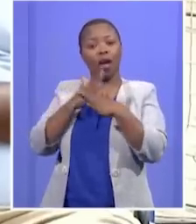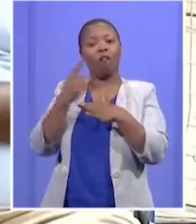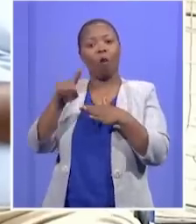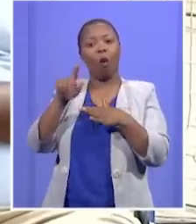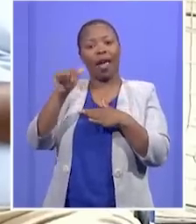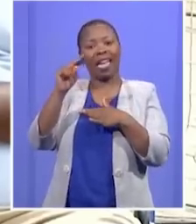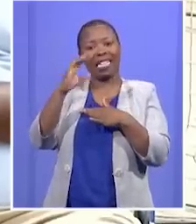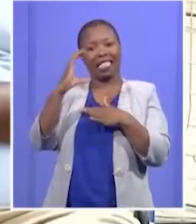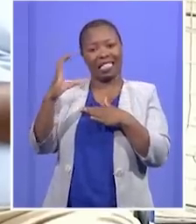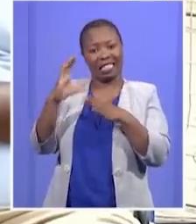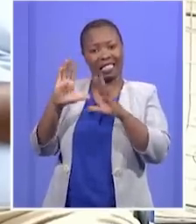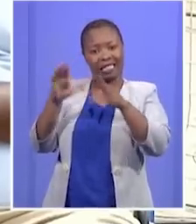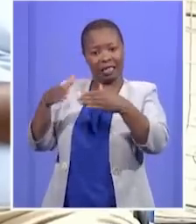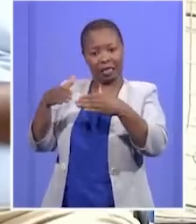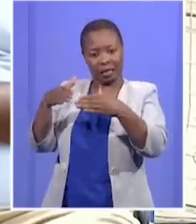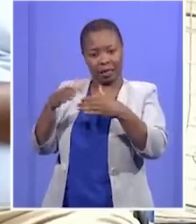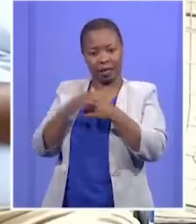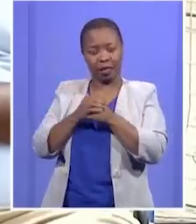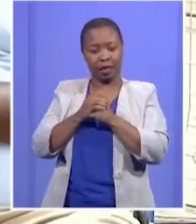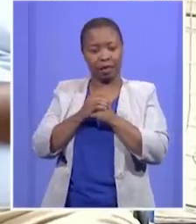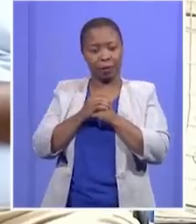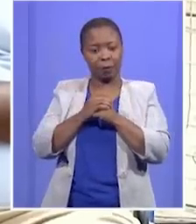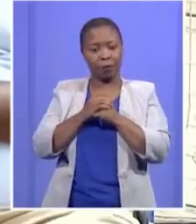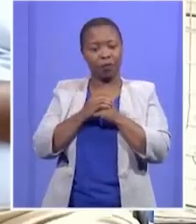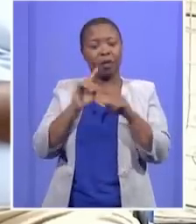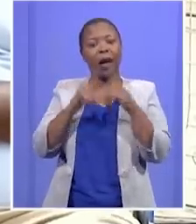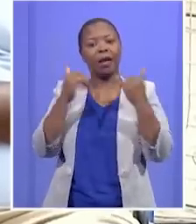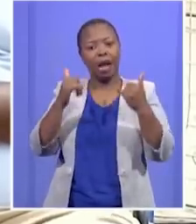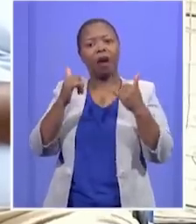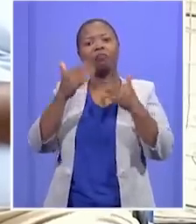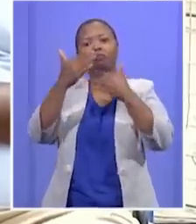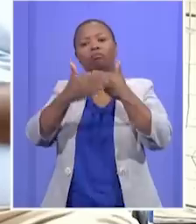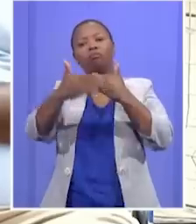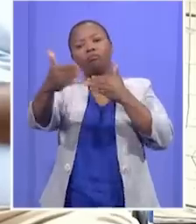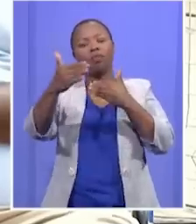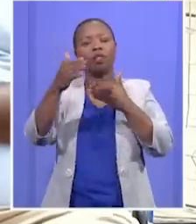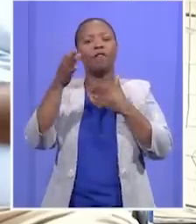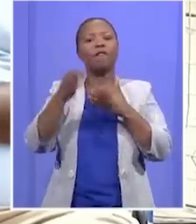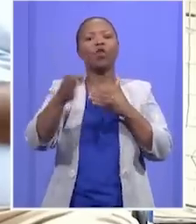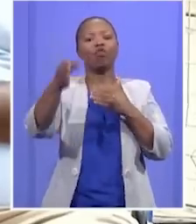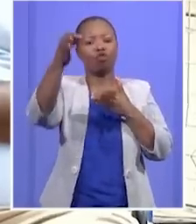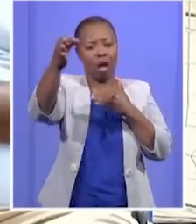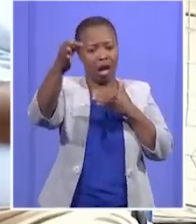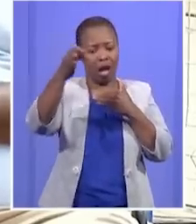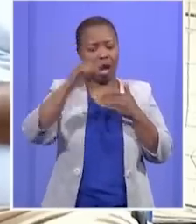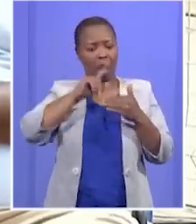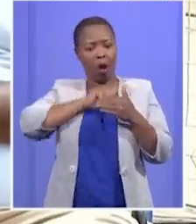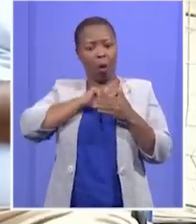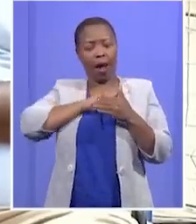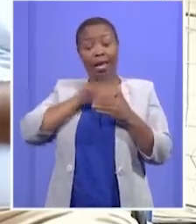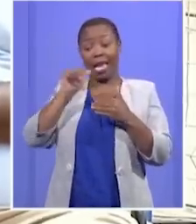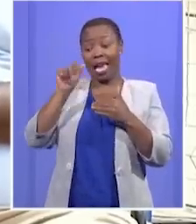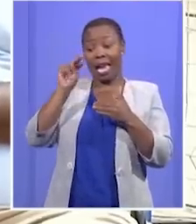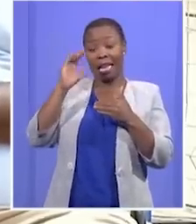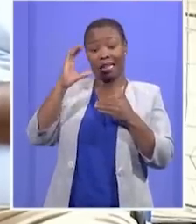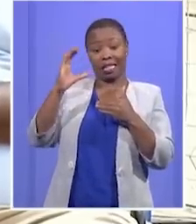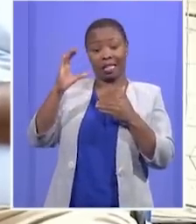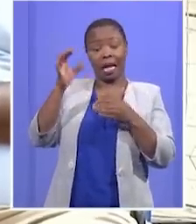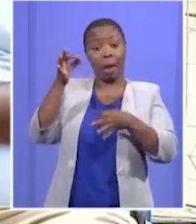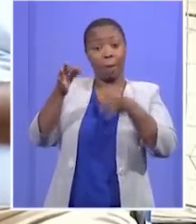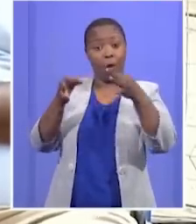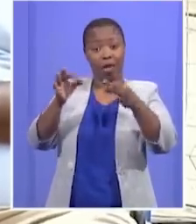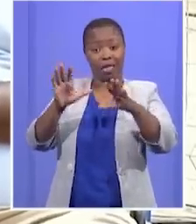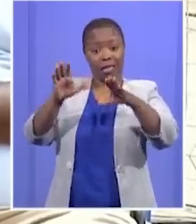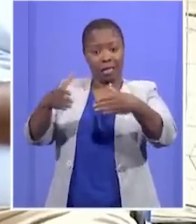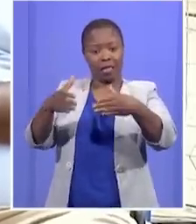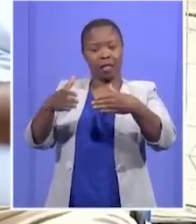so in terms of the prospects for the future now, yes. Because we may speak about ANC politics, but at the end of the day, it's